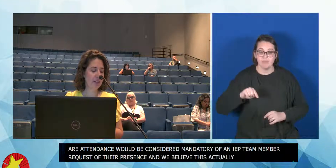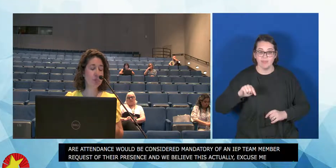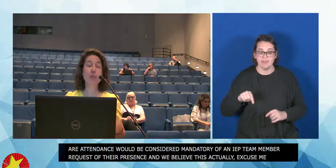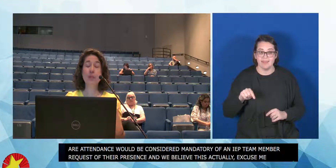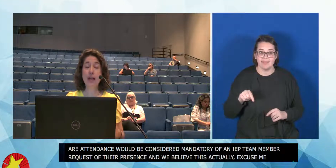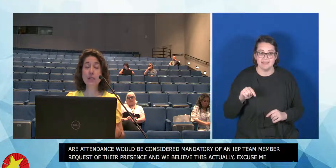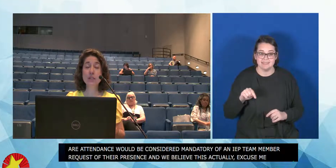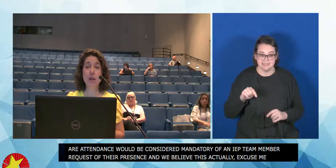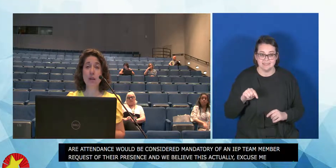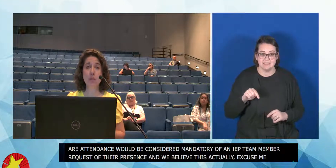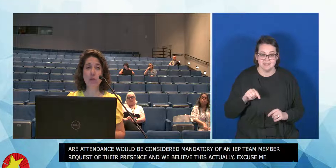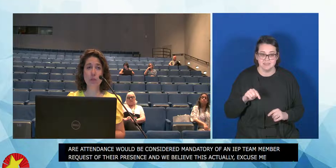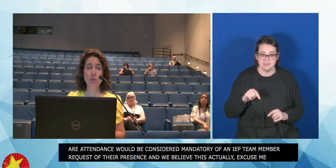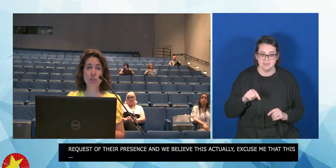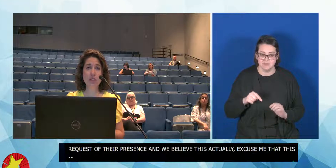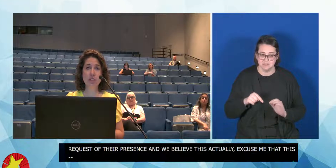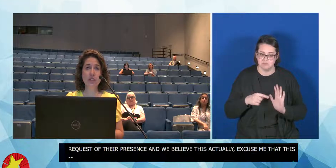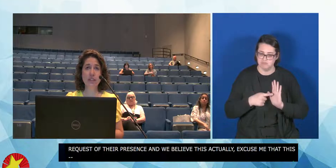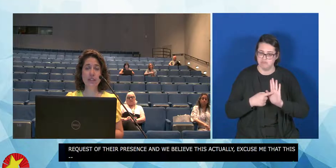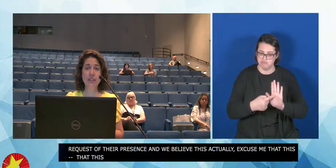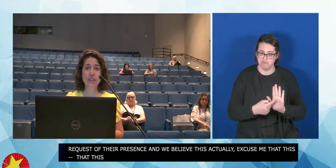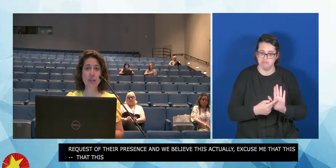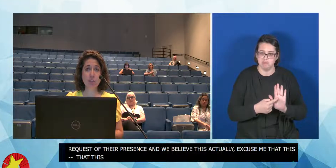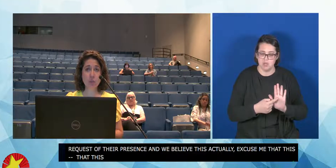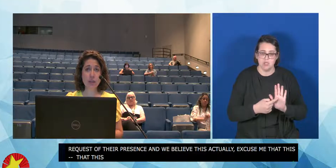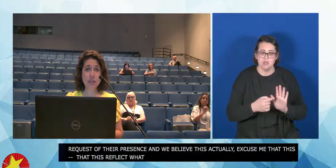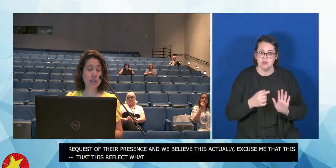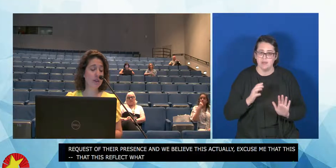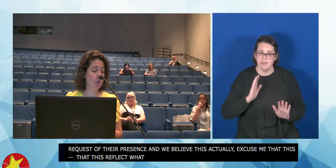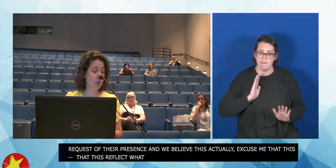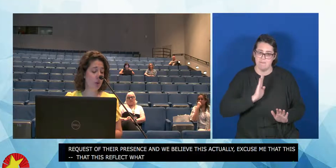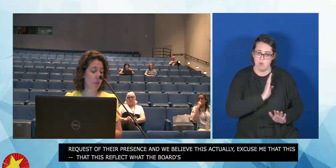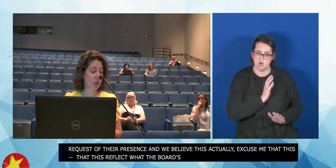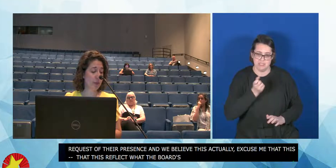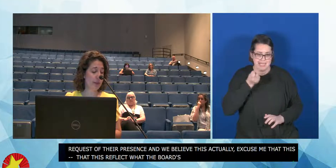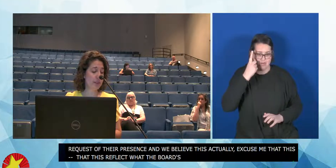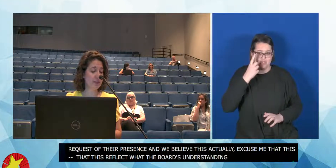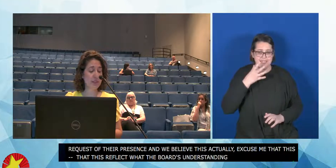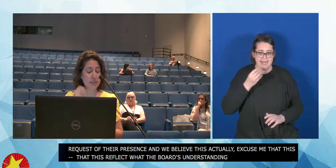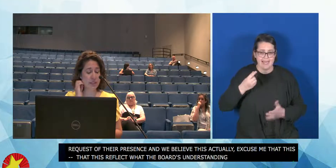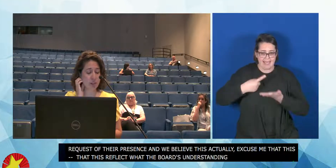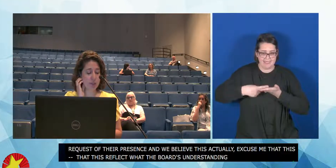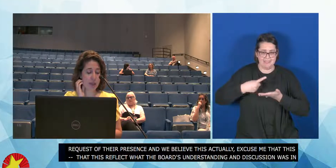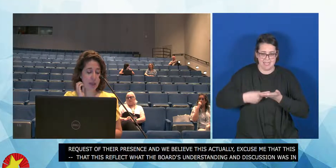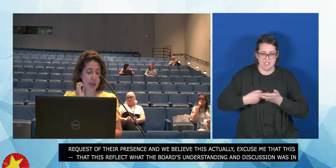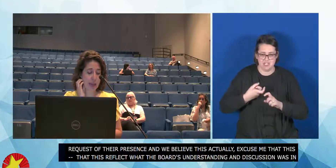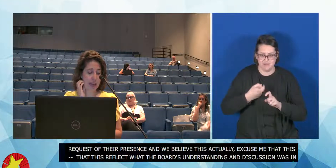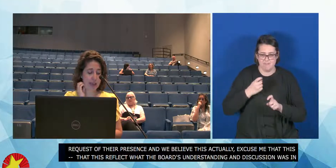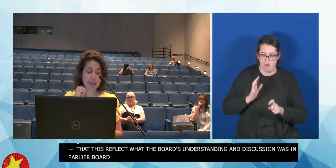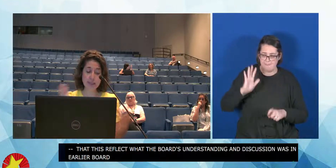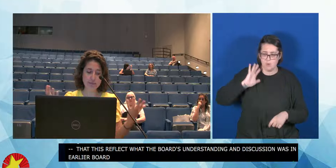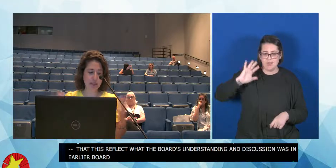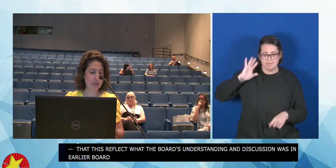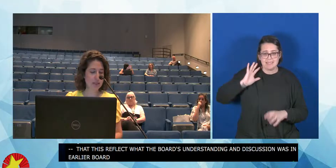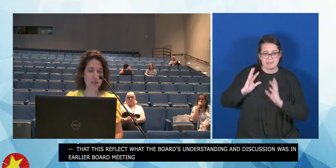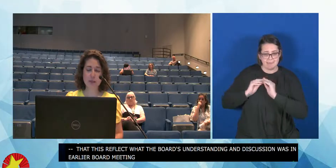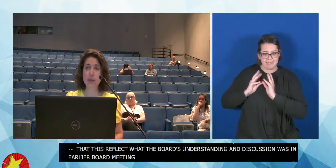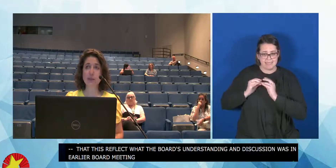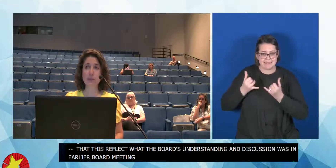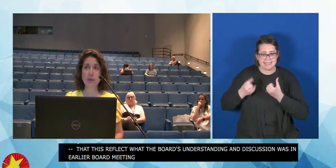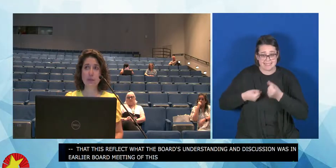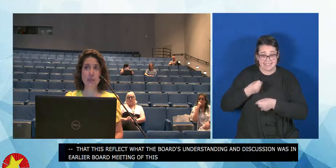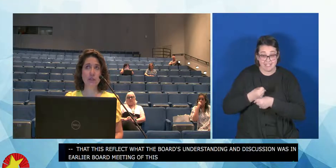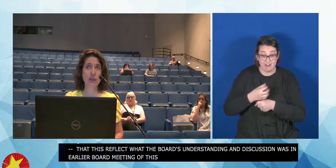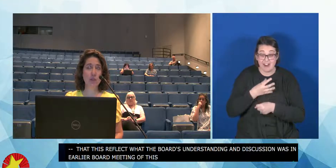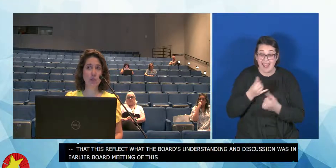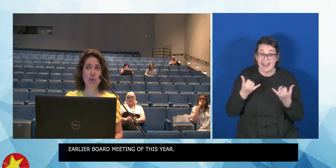that this reflects what the board's understanding and discussion was in earlier board meetings of this year. And at this time, I'd like to